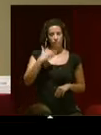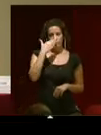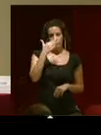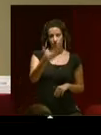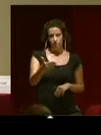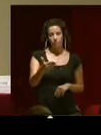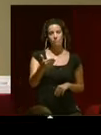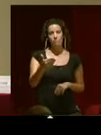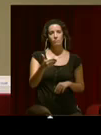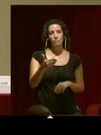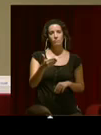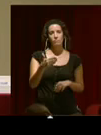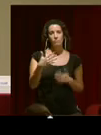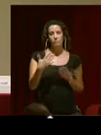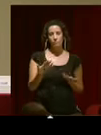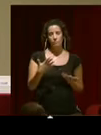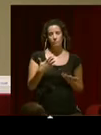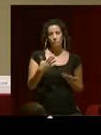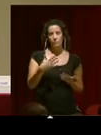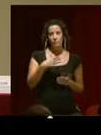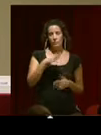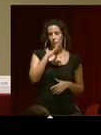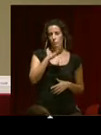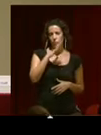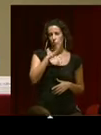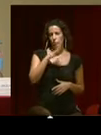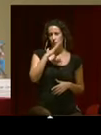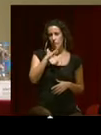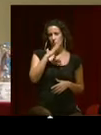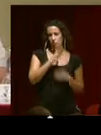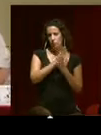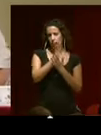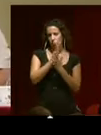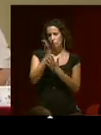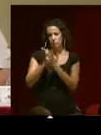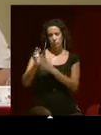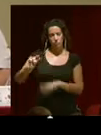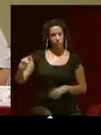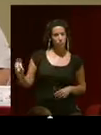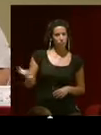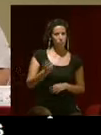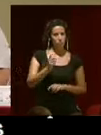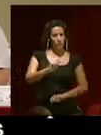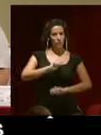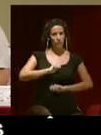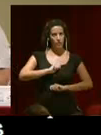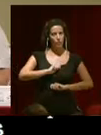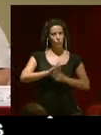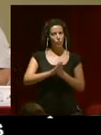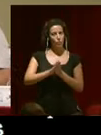and present my paper. Among the reasons that led me to